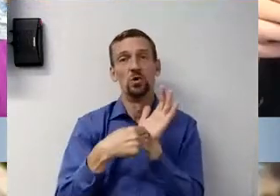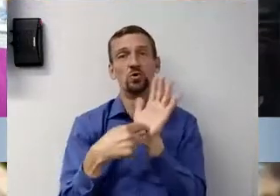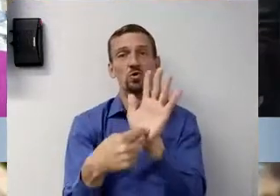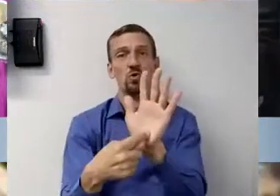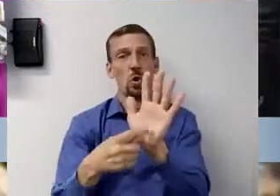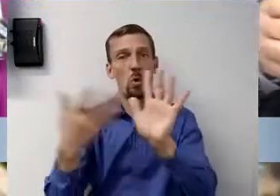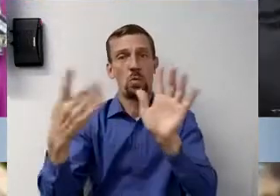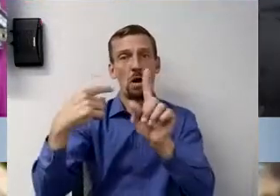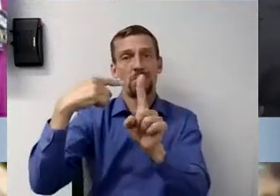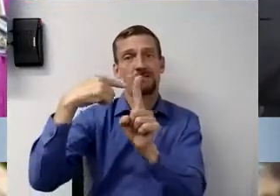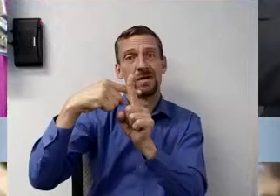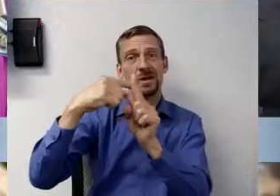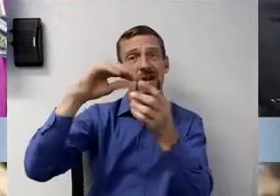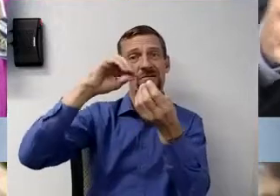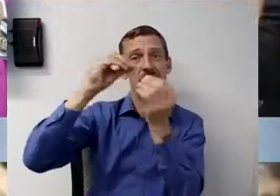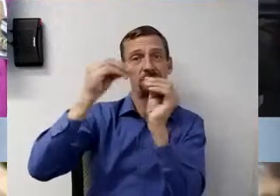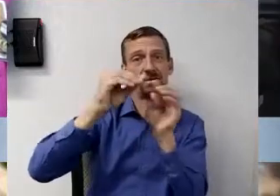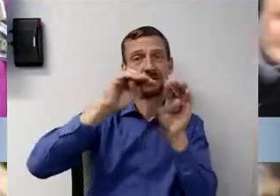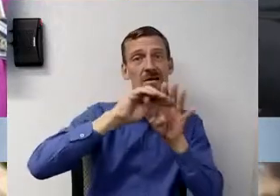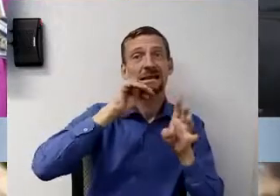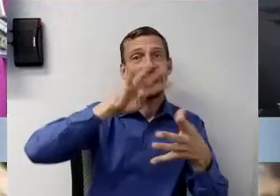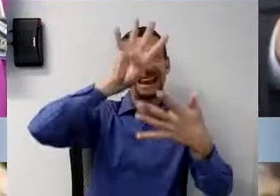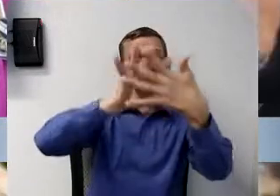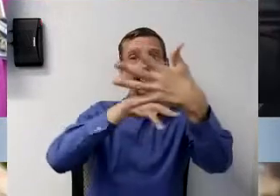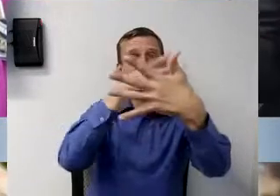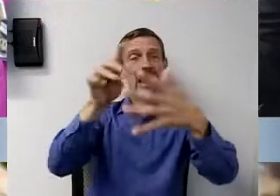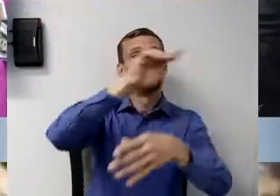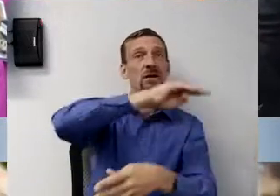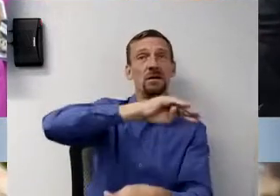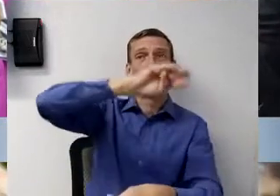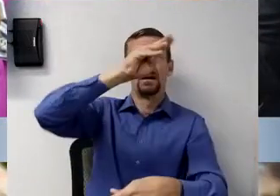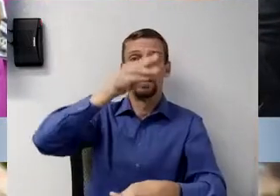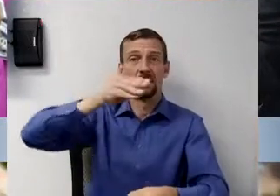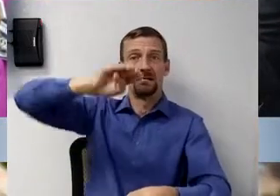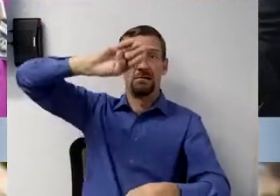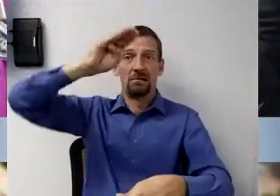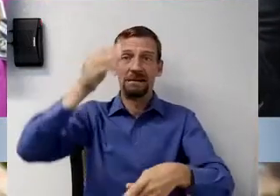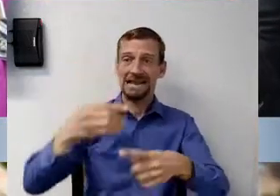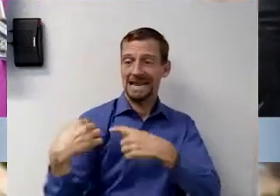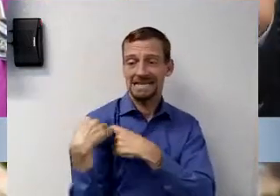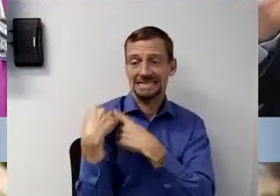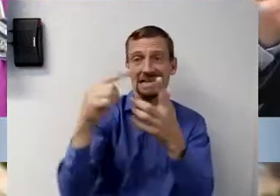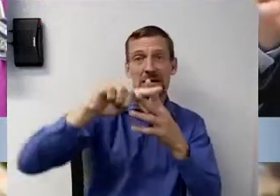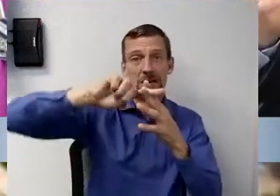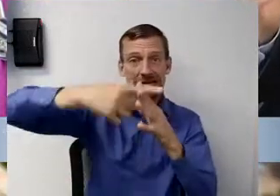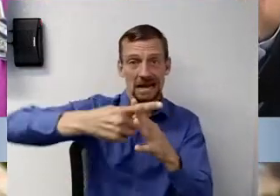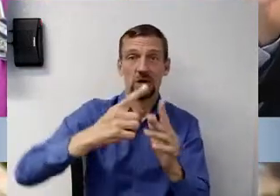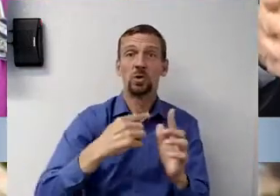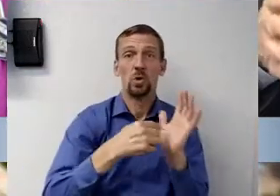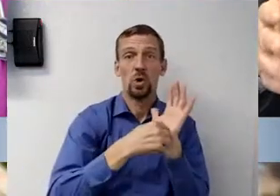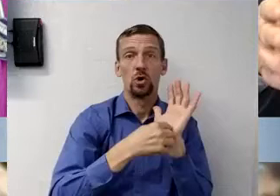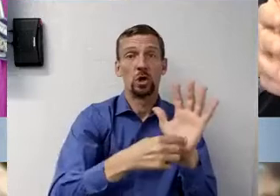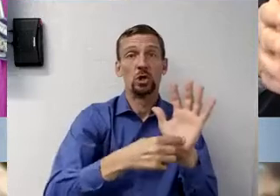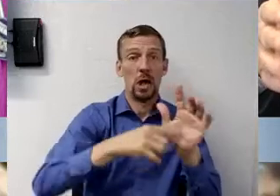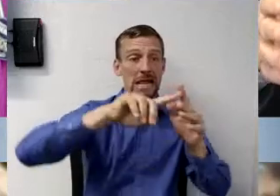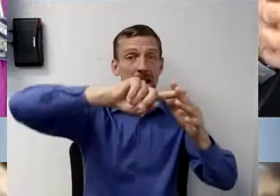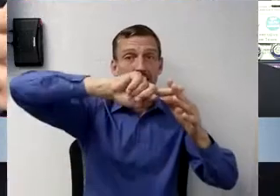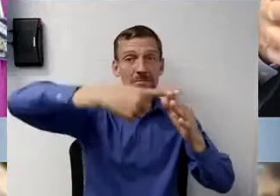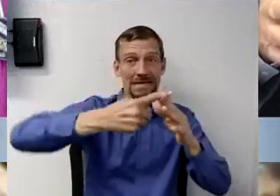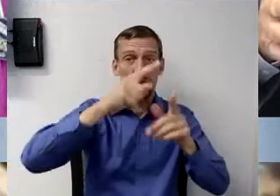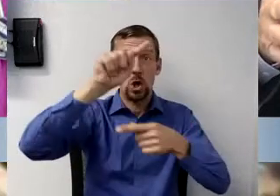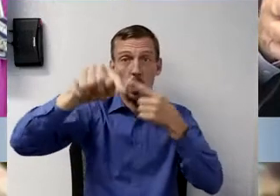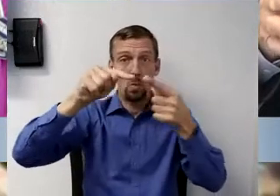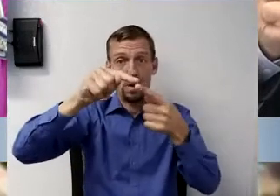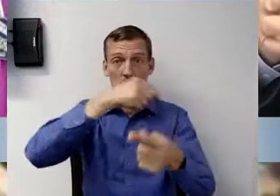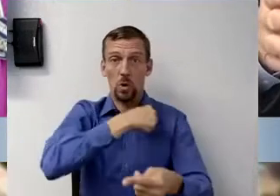what the positivity rate has been almost since the inception of the pandemic. And they showed that at the time of the press